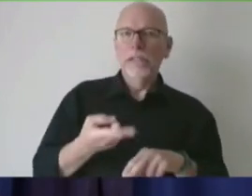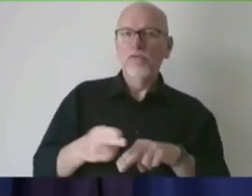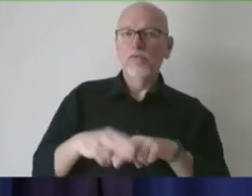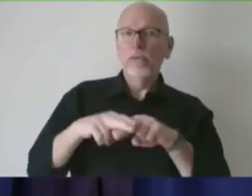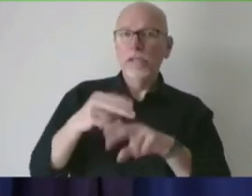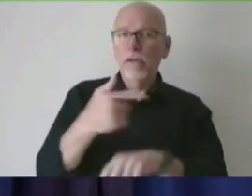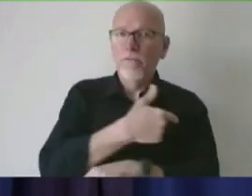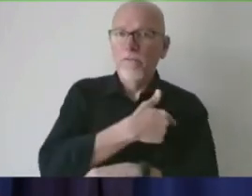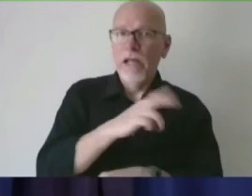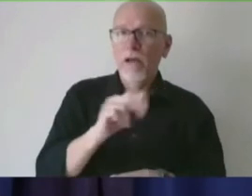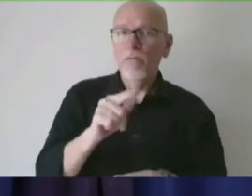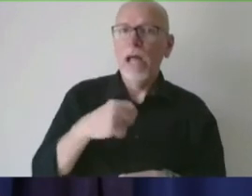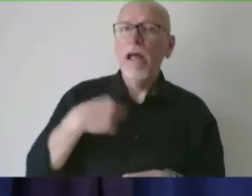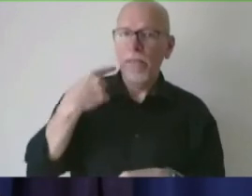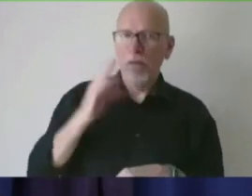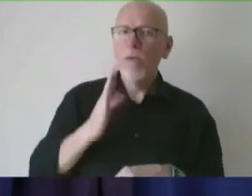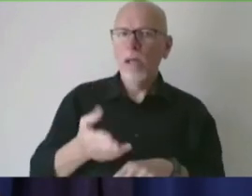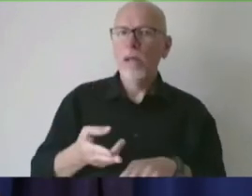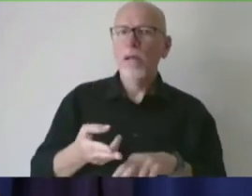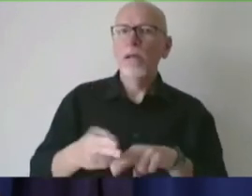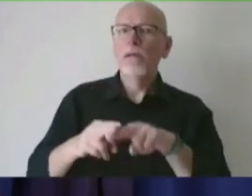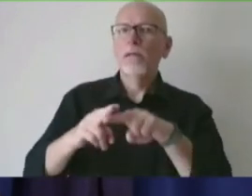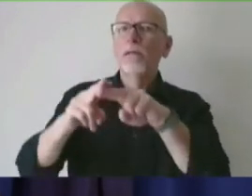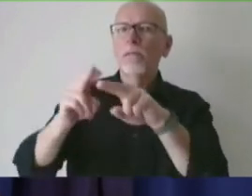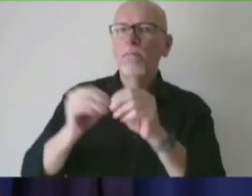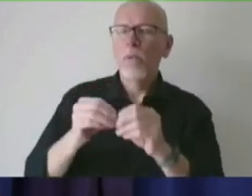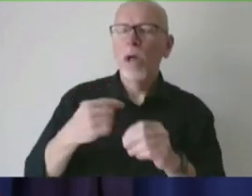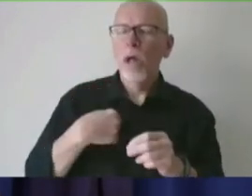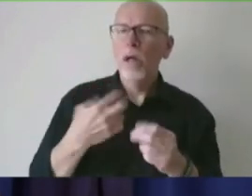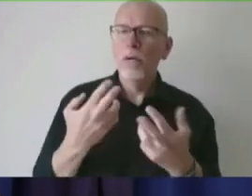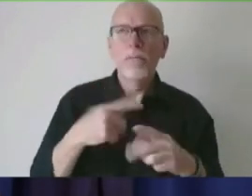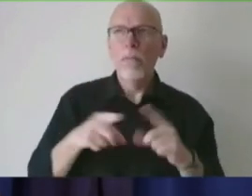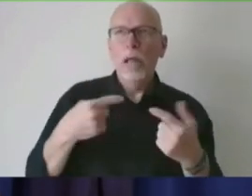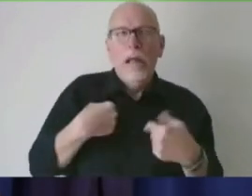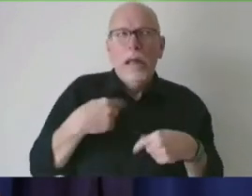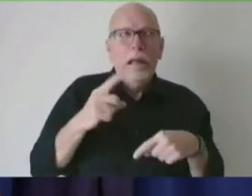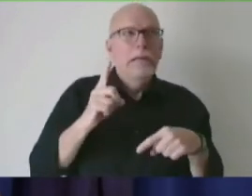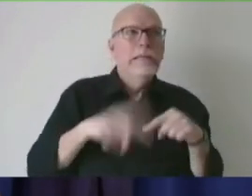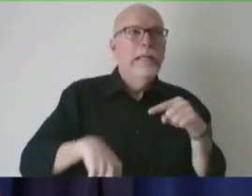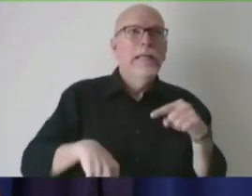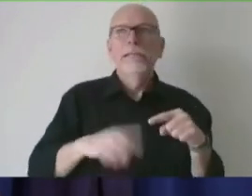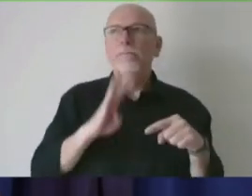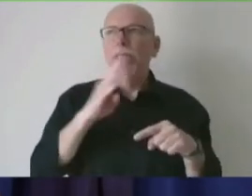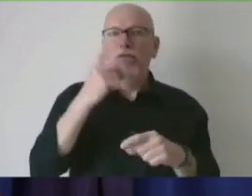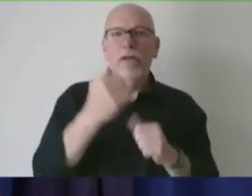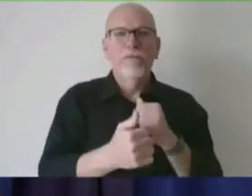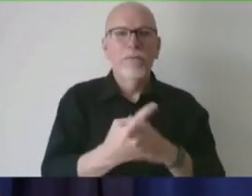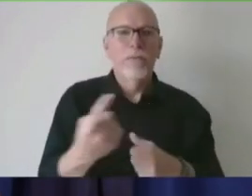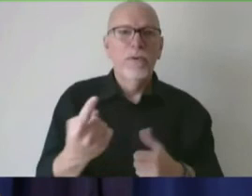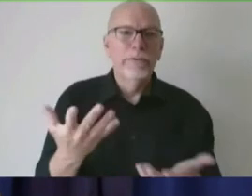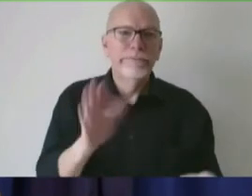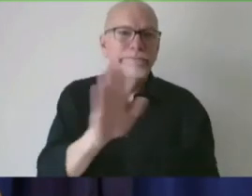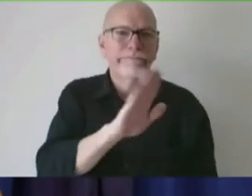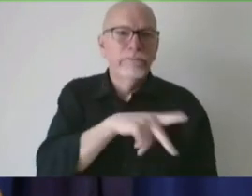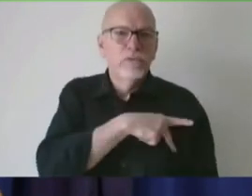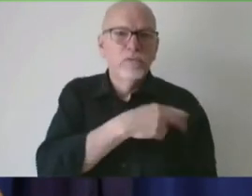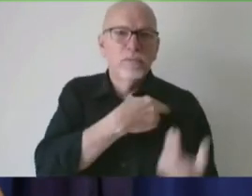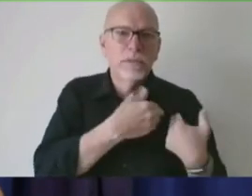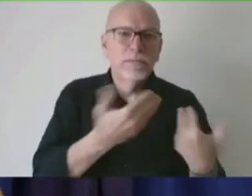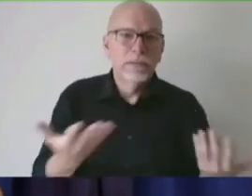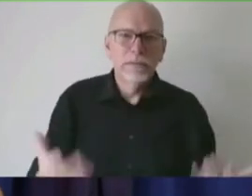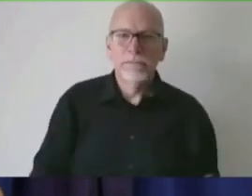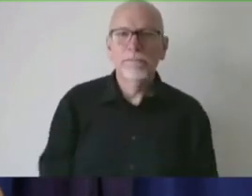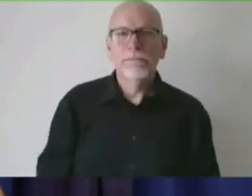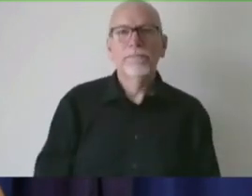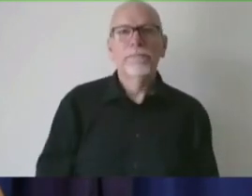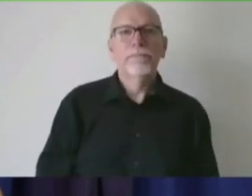will continue, but I can't speak for everyone's sense of personal responsibility. I would just